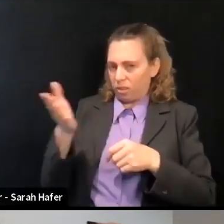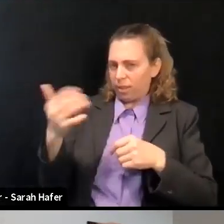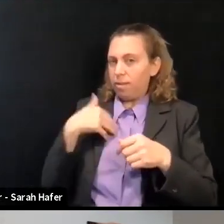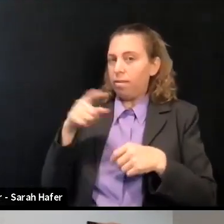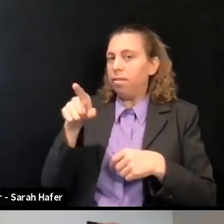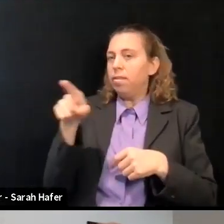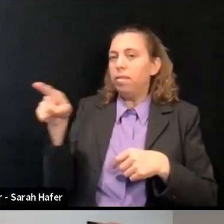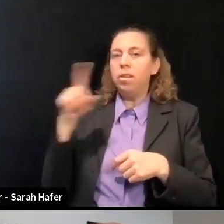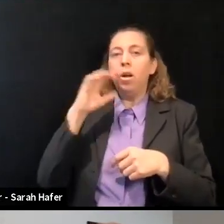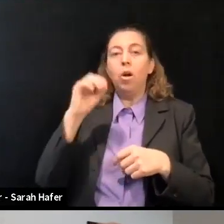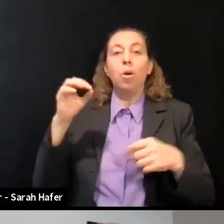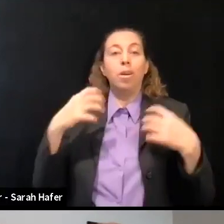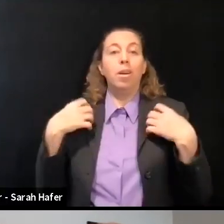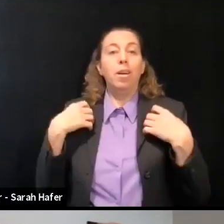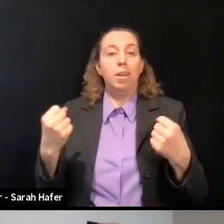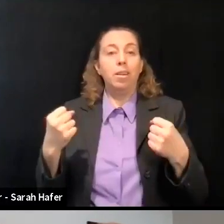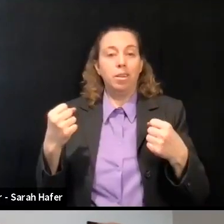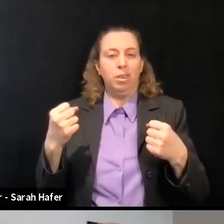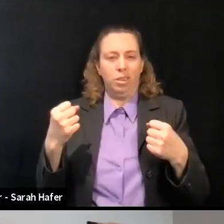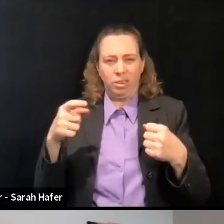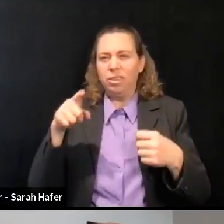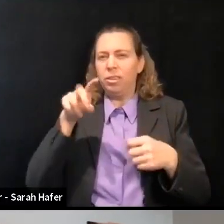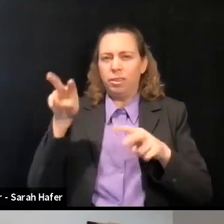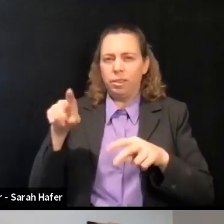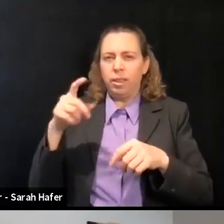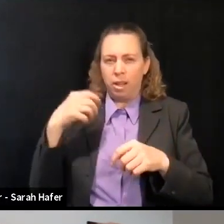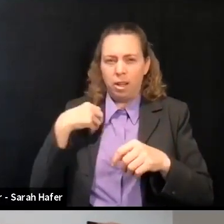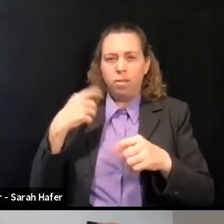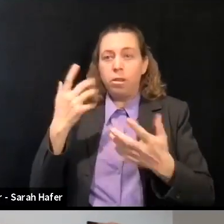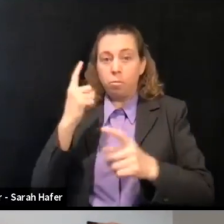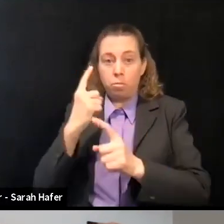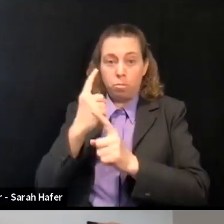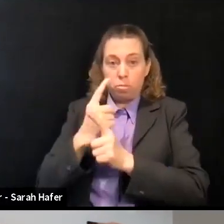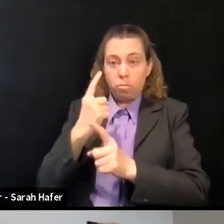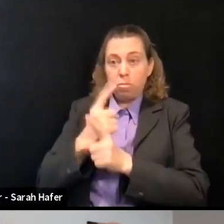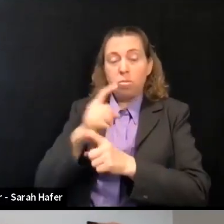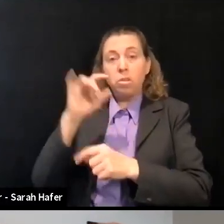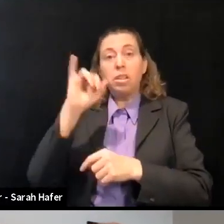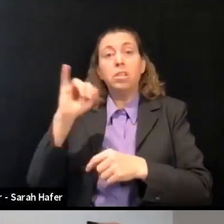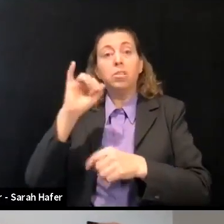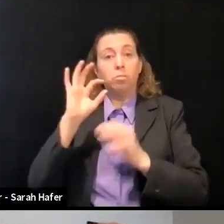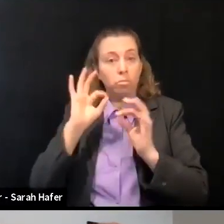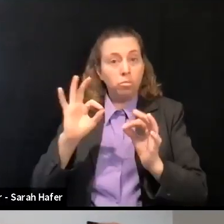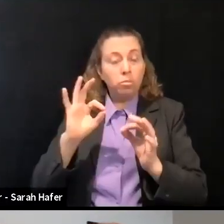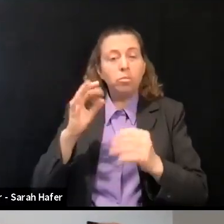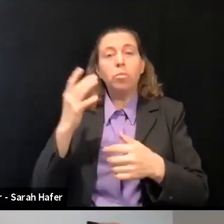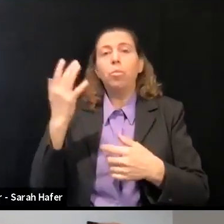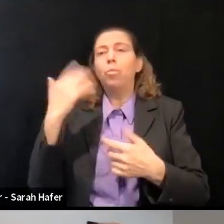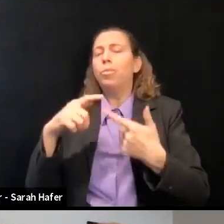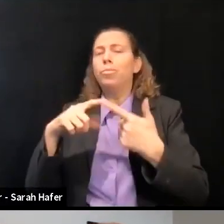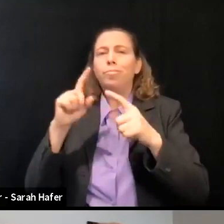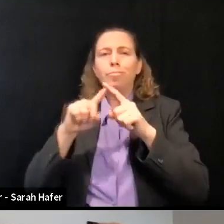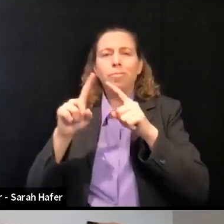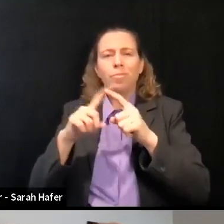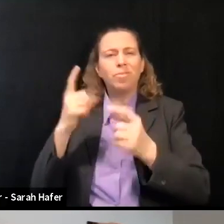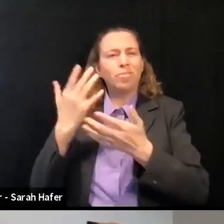making sure that you have the level of insurance that you can afford and that you warrant in order to cover these